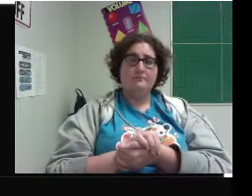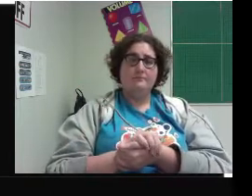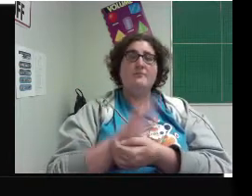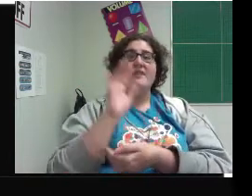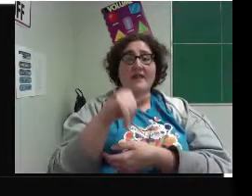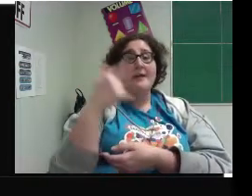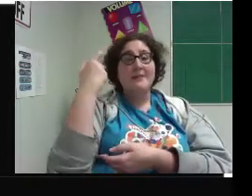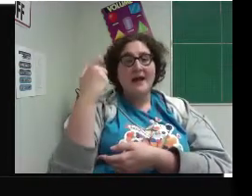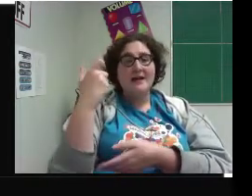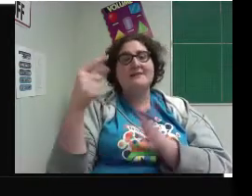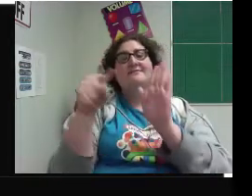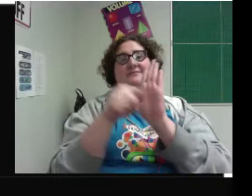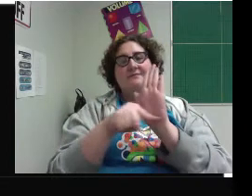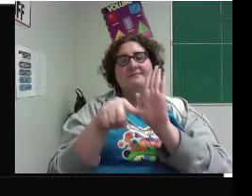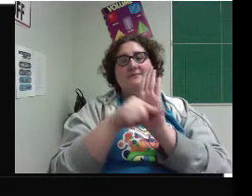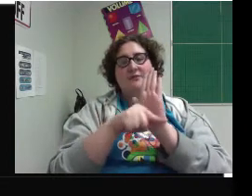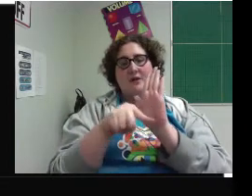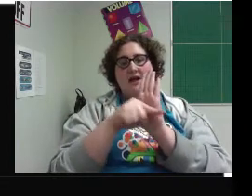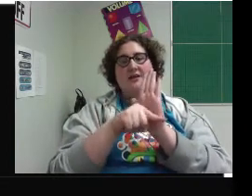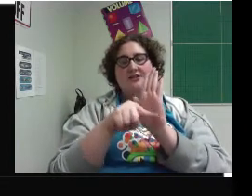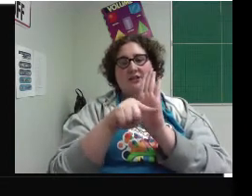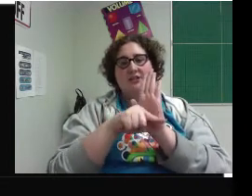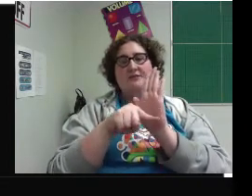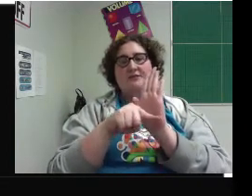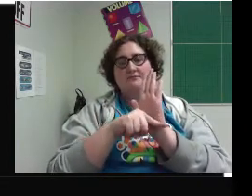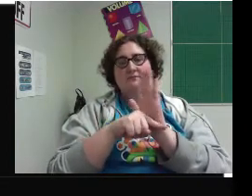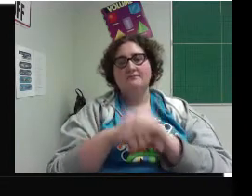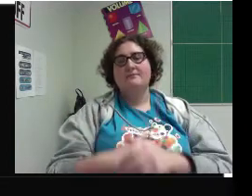And this is by the subtraction property